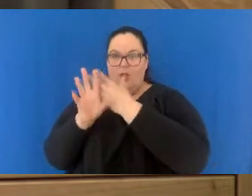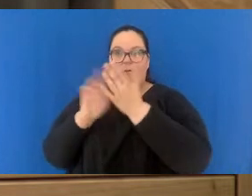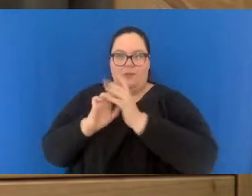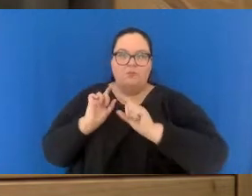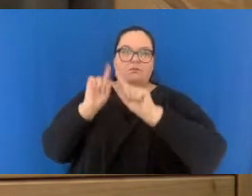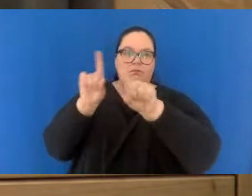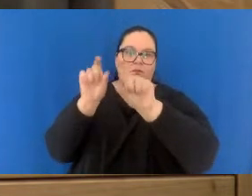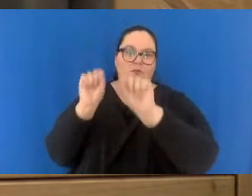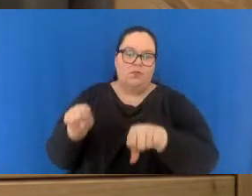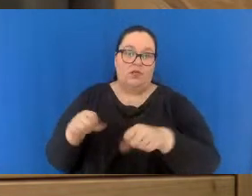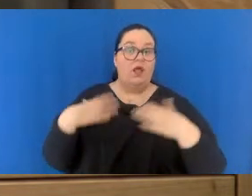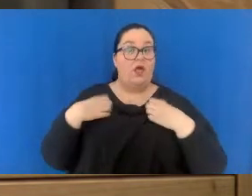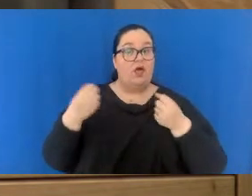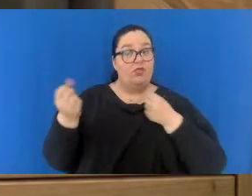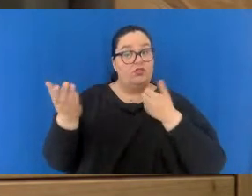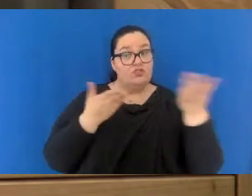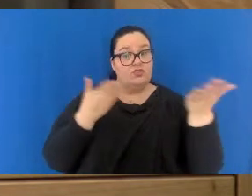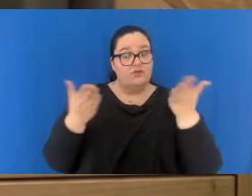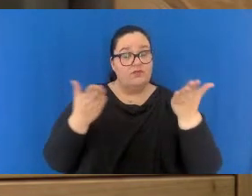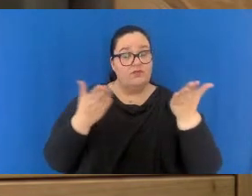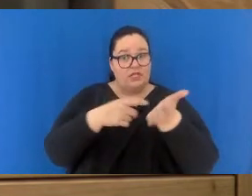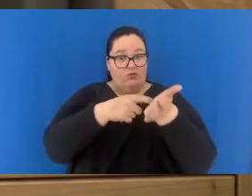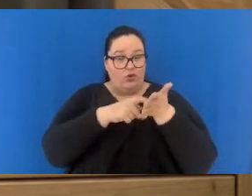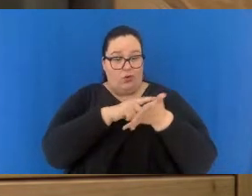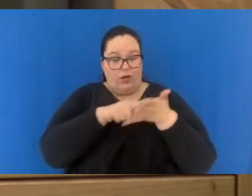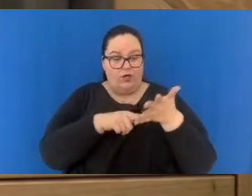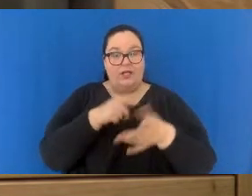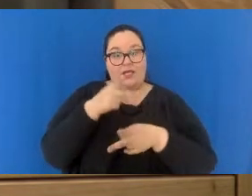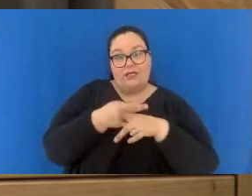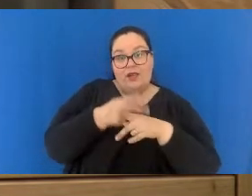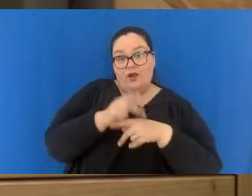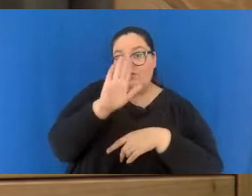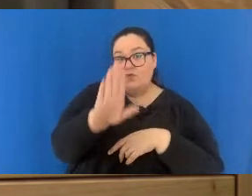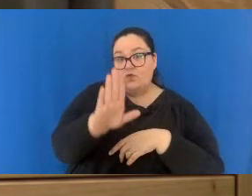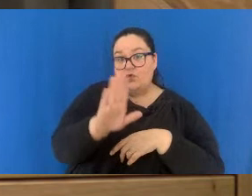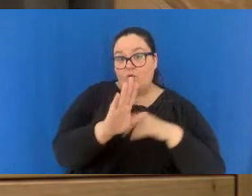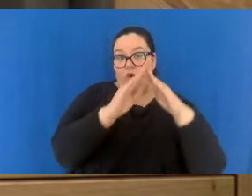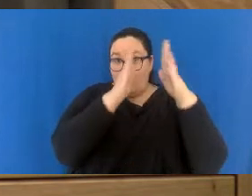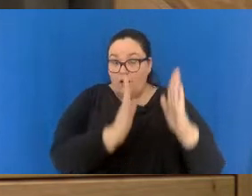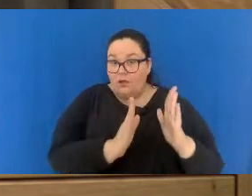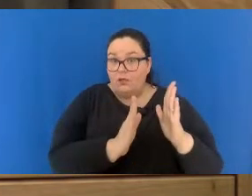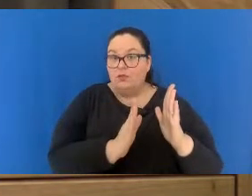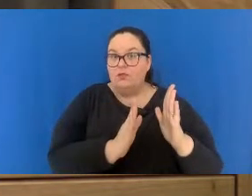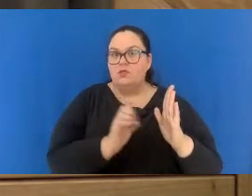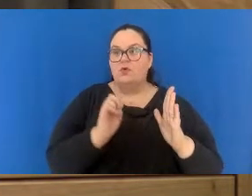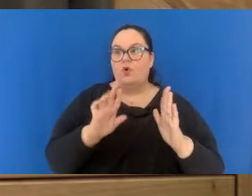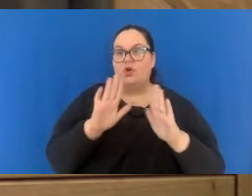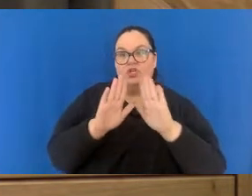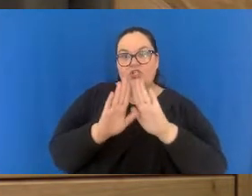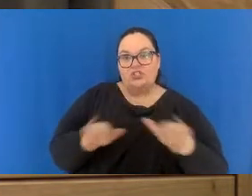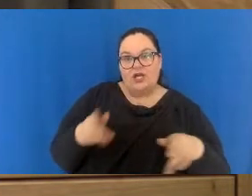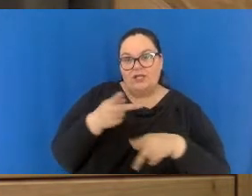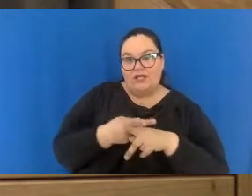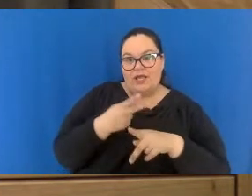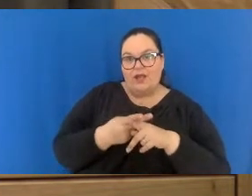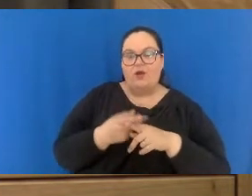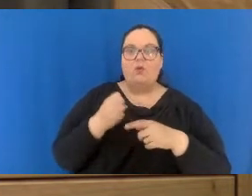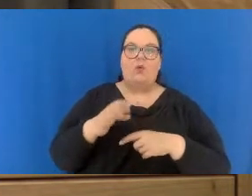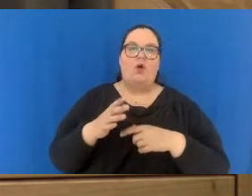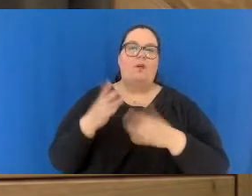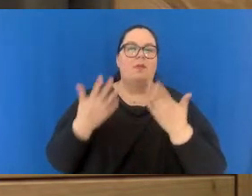and necessities of life, providing care for someone in your single household bubble, or childcare and custody